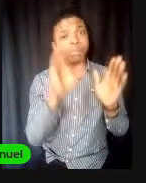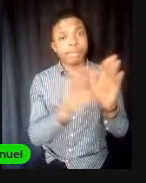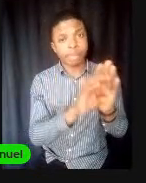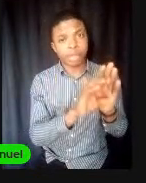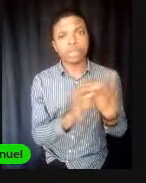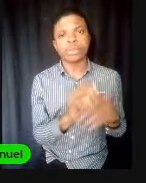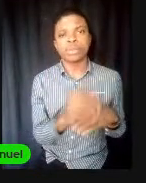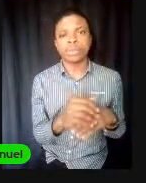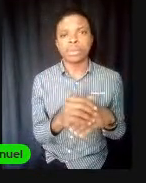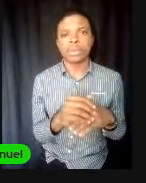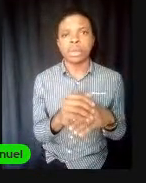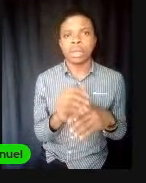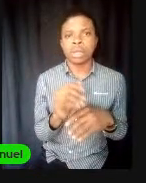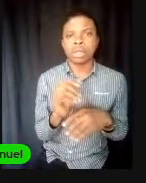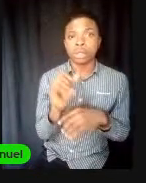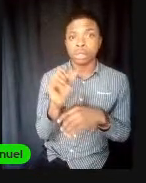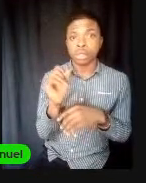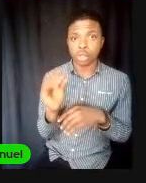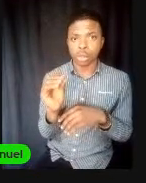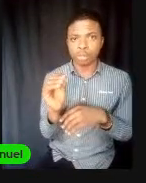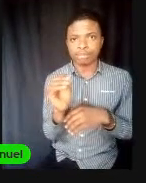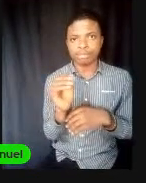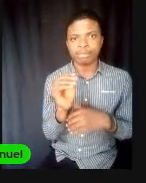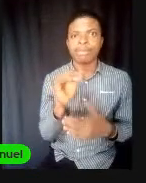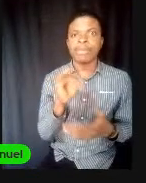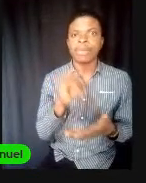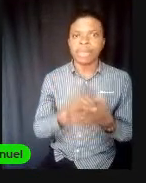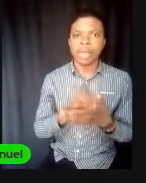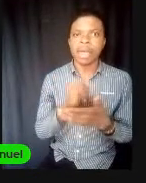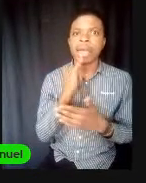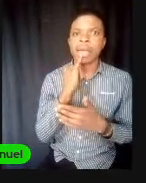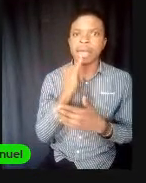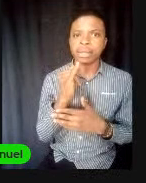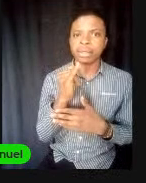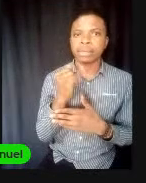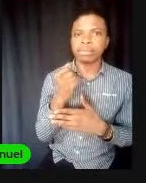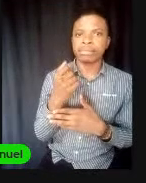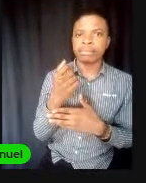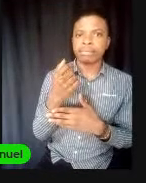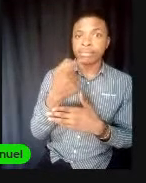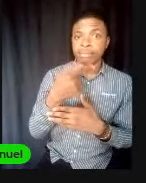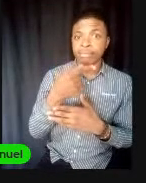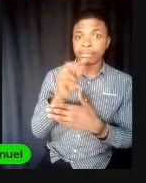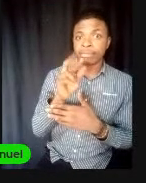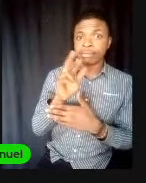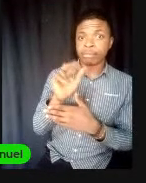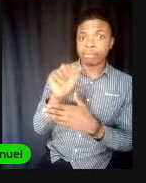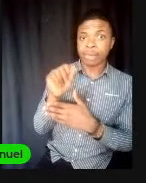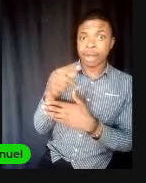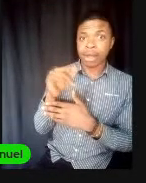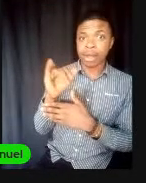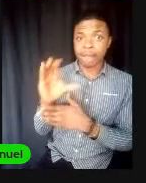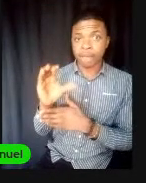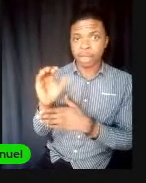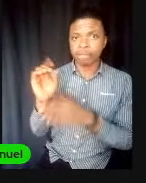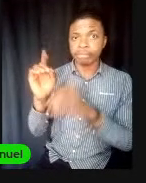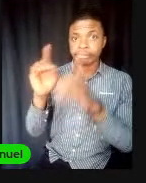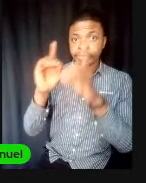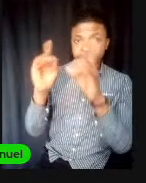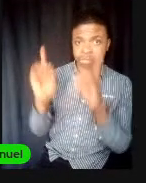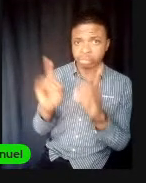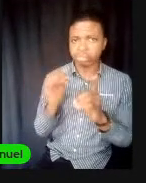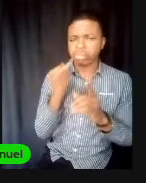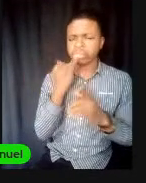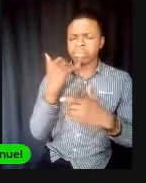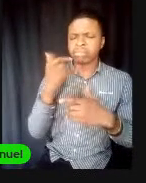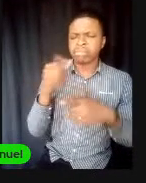So that is graphic design. Graphic design now is like making cool pictures. It's like making beautiful pictures